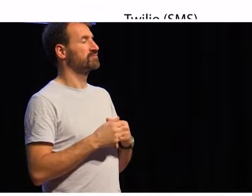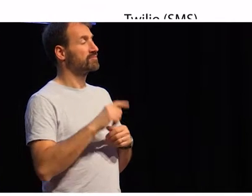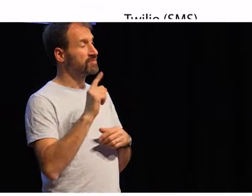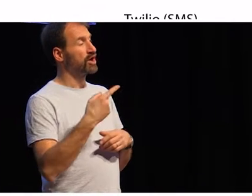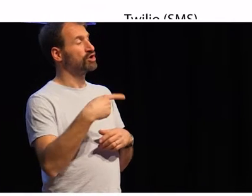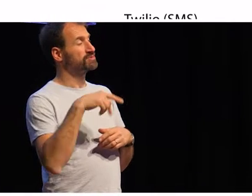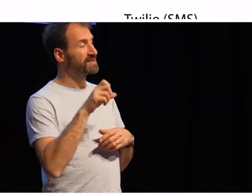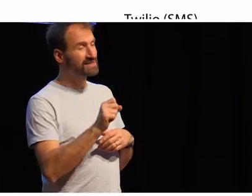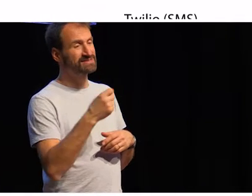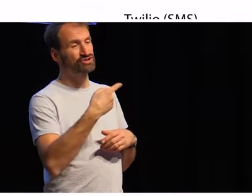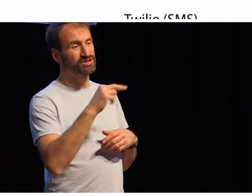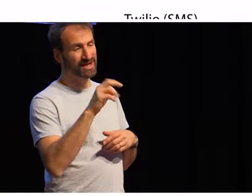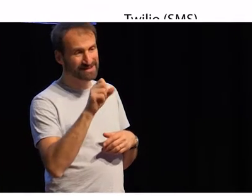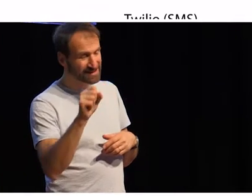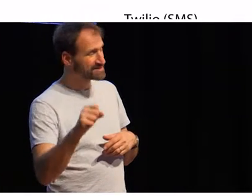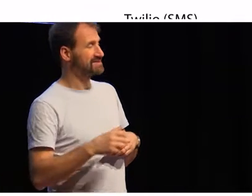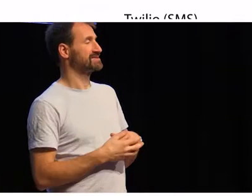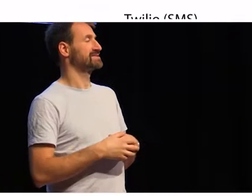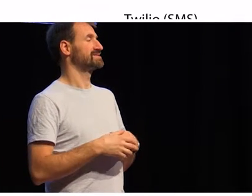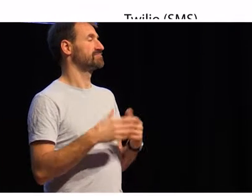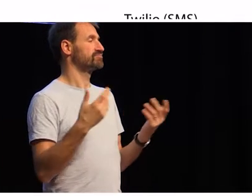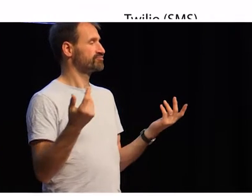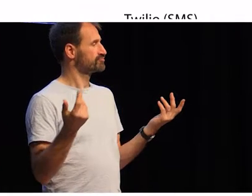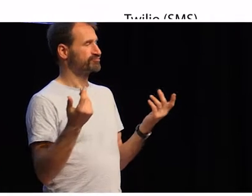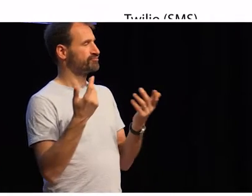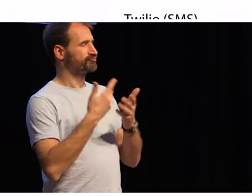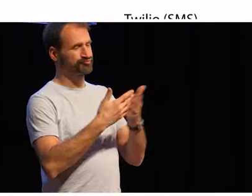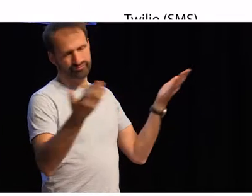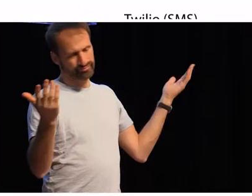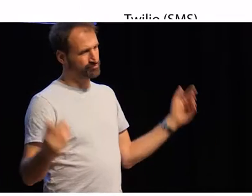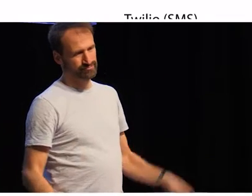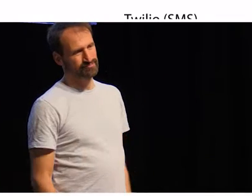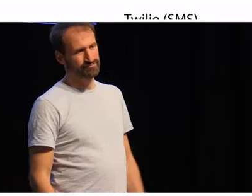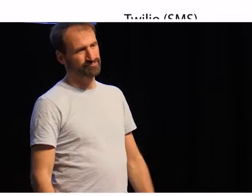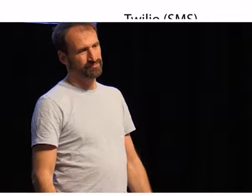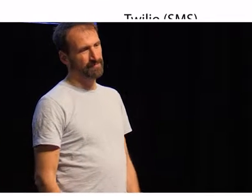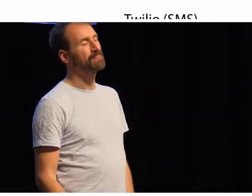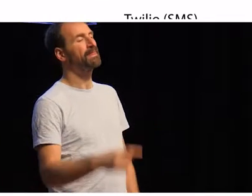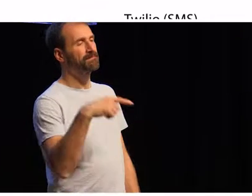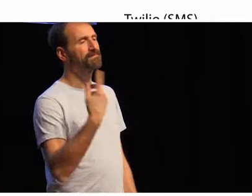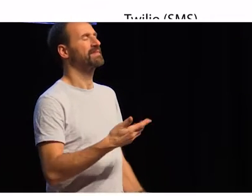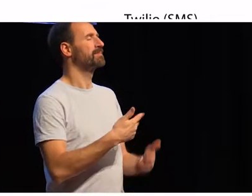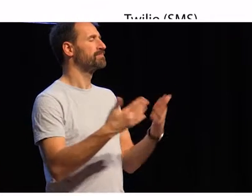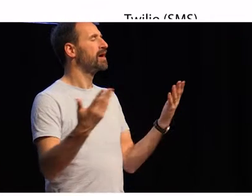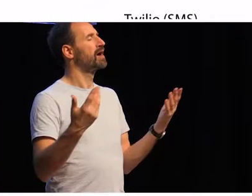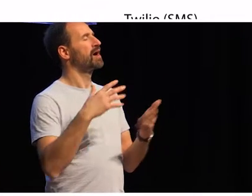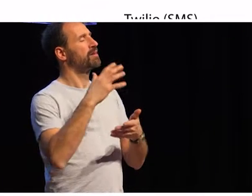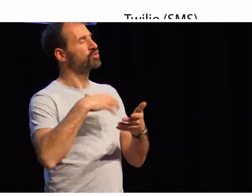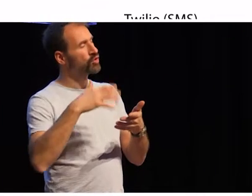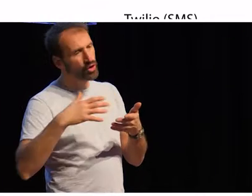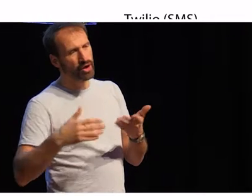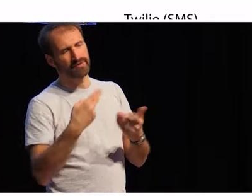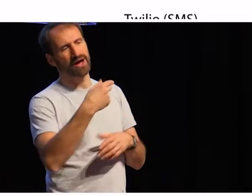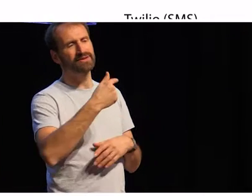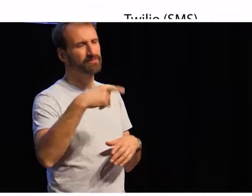GPS, GNSS receivers, barcode readers, and so on. Then a couple of protocols, like, of course, HTTP